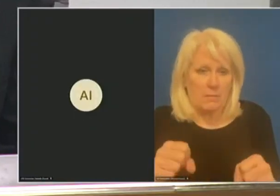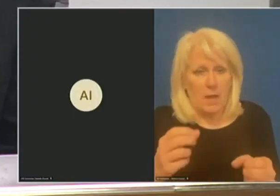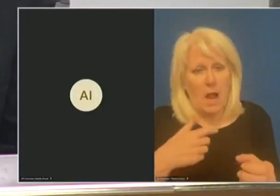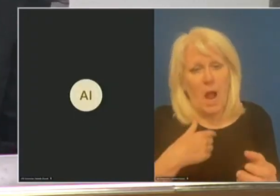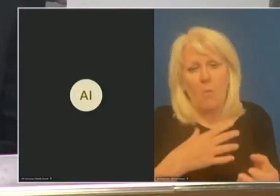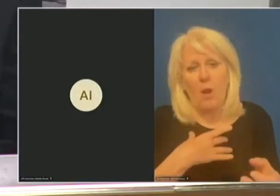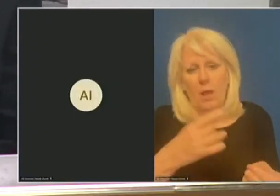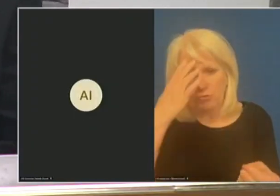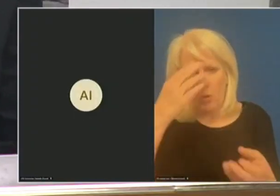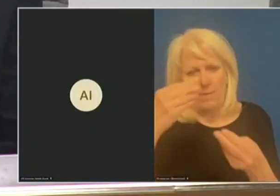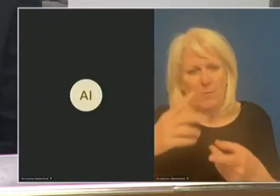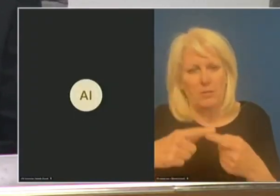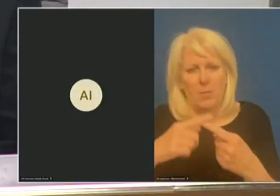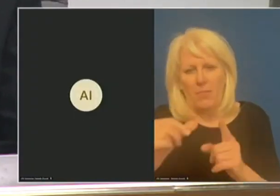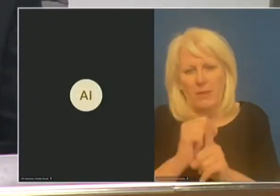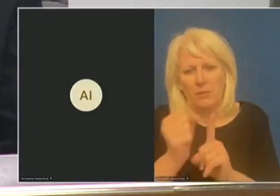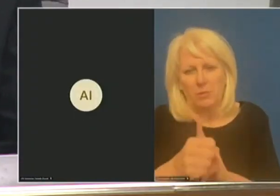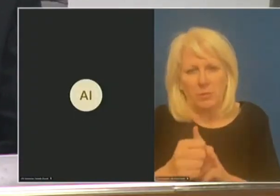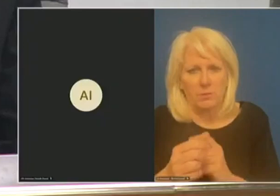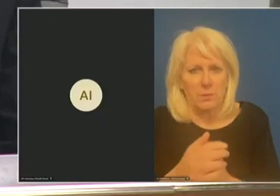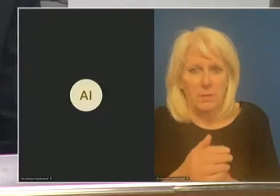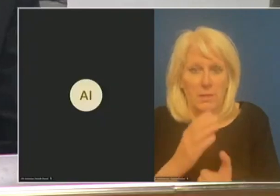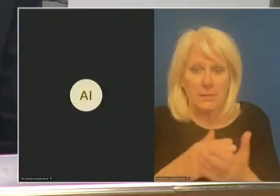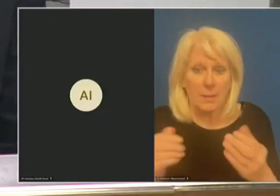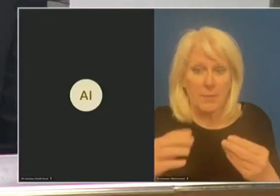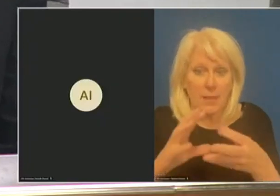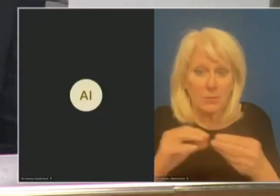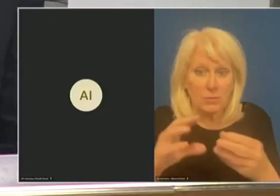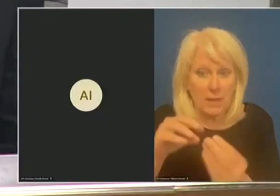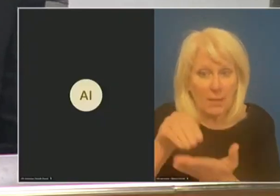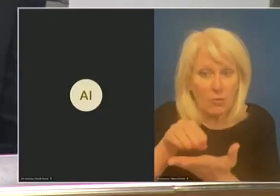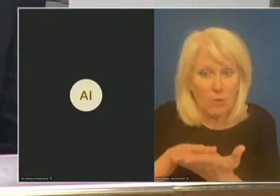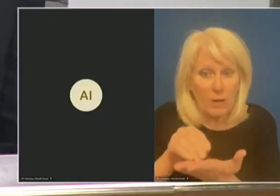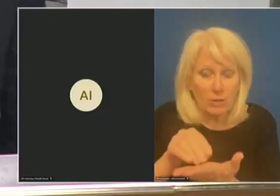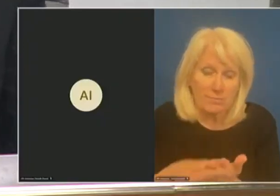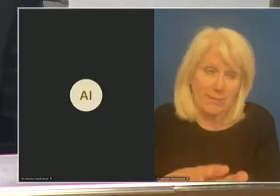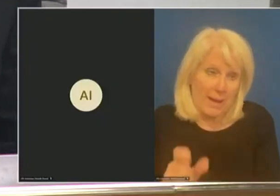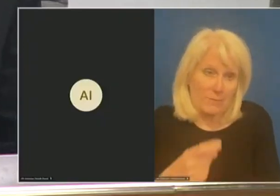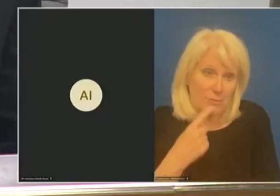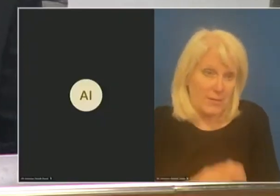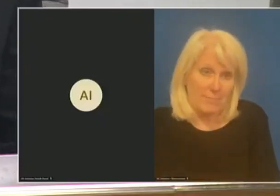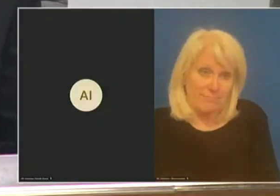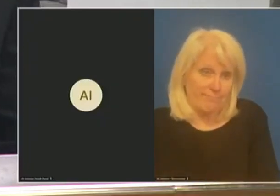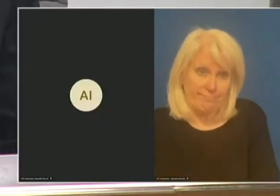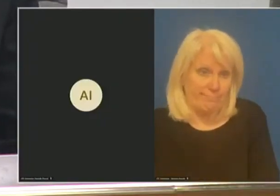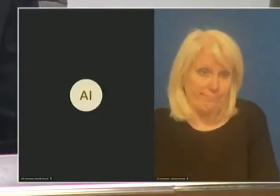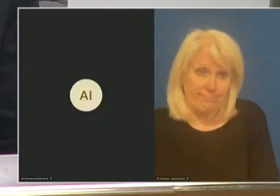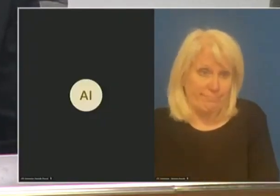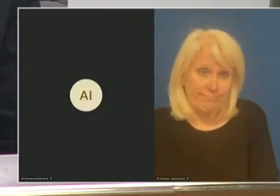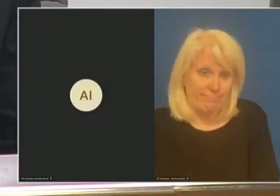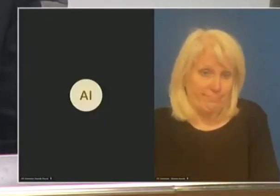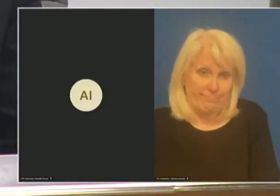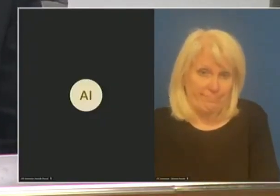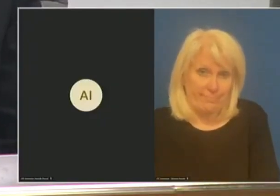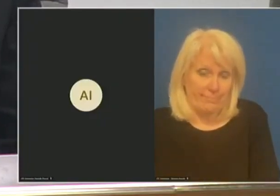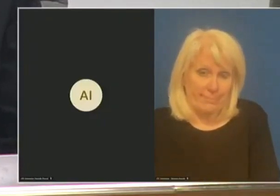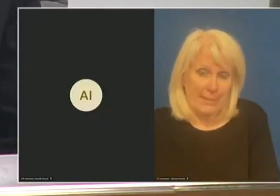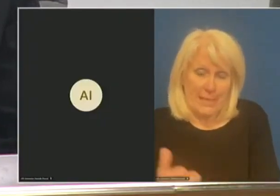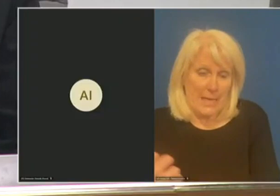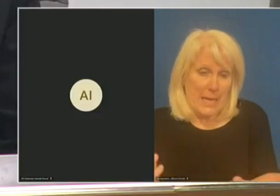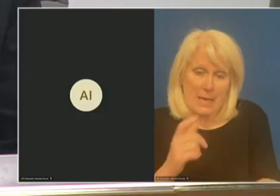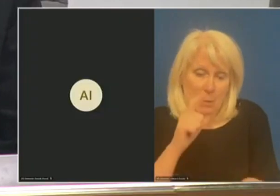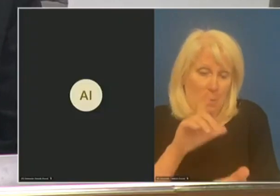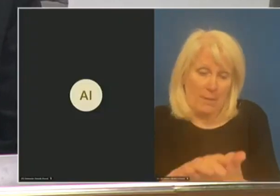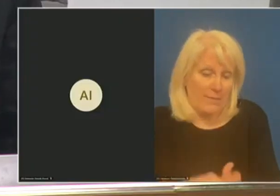circumstance, because I think some of the things that you're putting on the record, I have to say, I find them pretty incredible. The